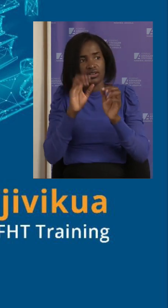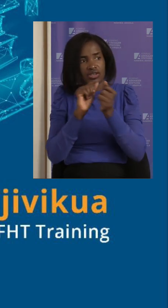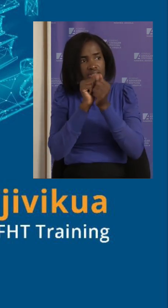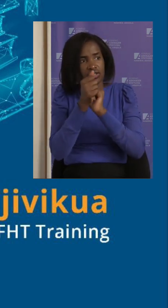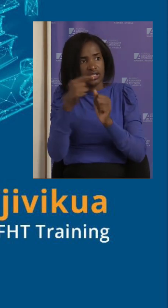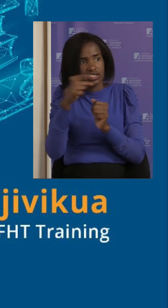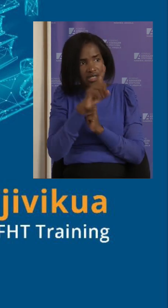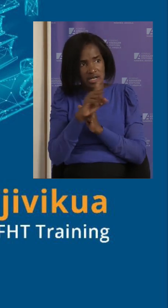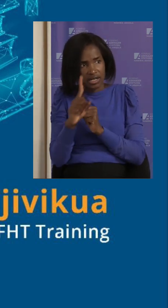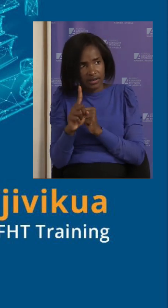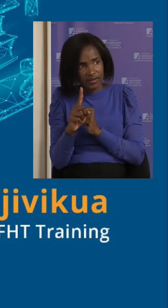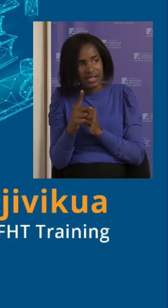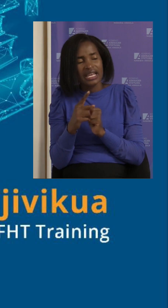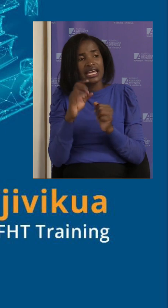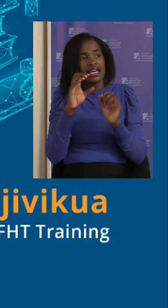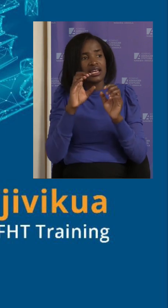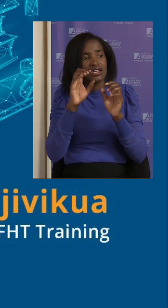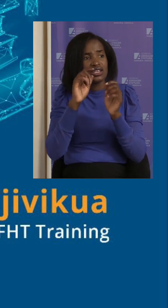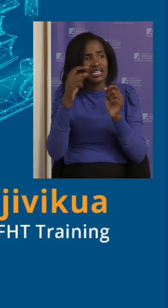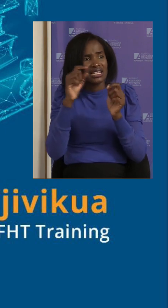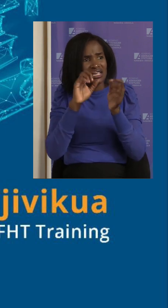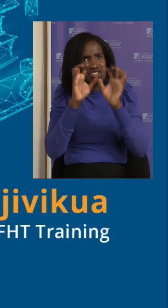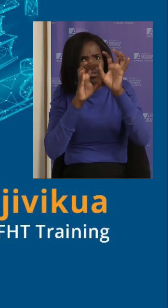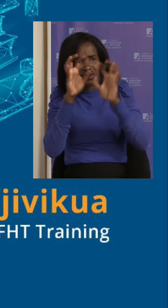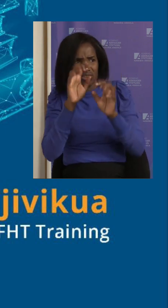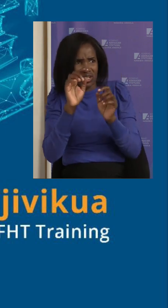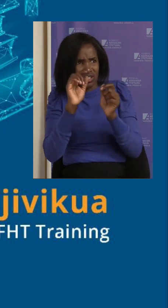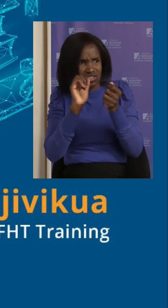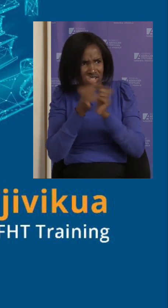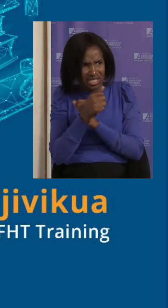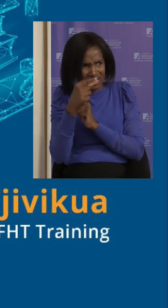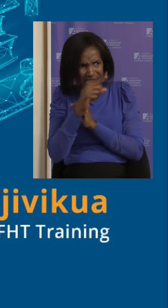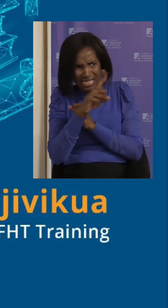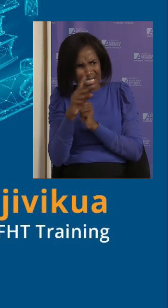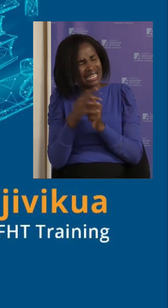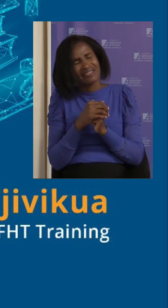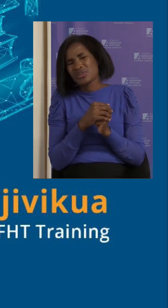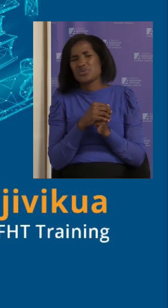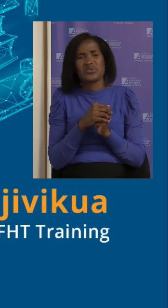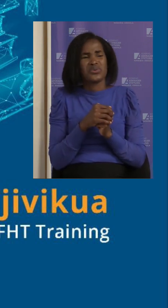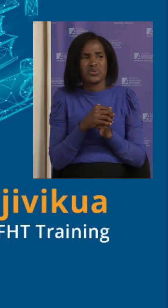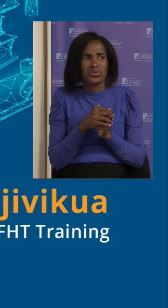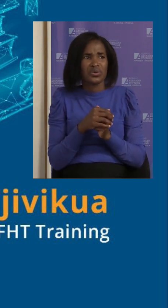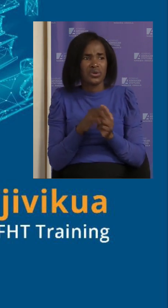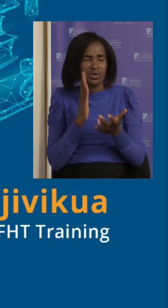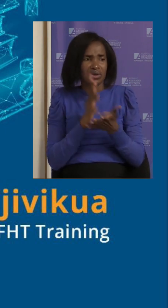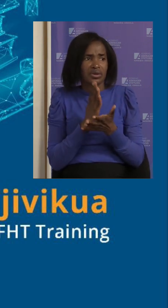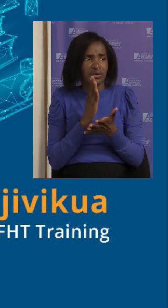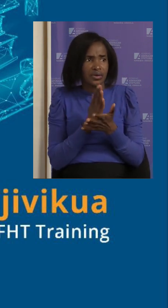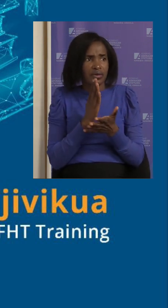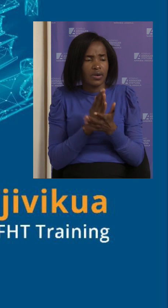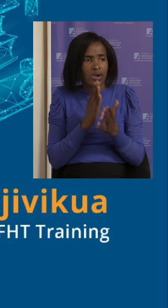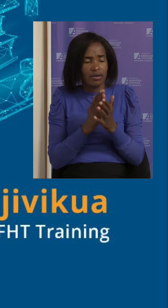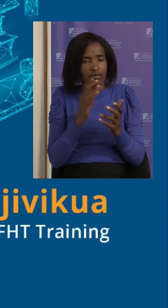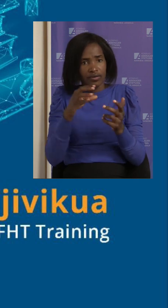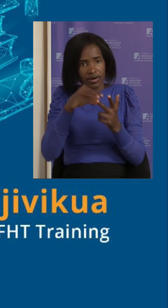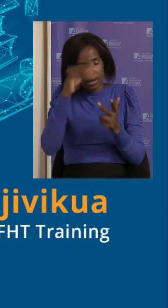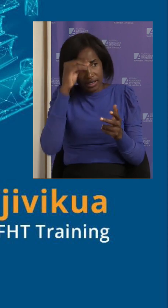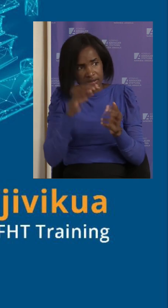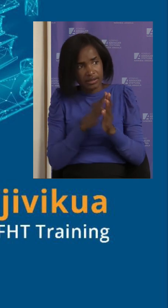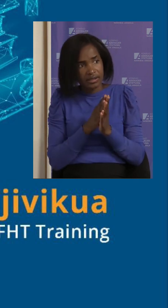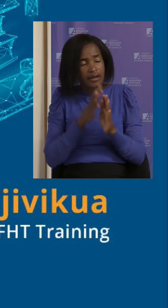11. It also appears that the structural changes at grade 11 present serious challenges for learners and the system as a whole. Originally,